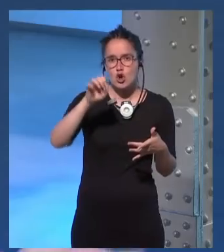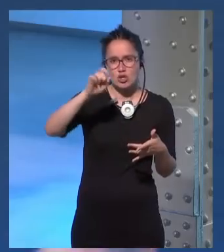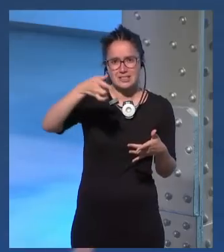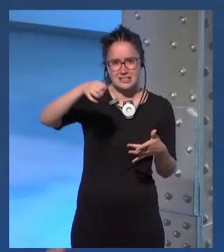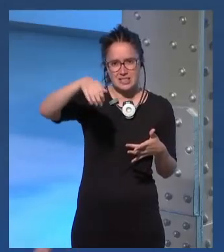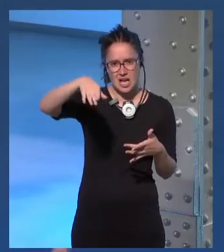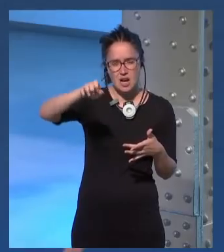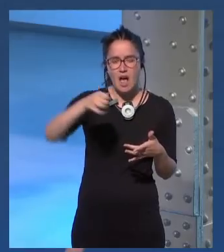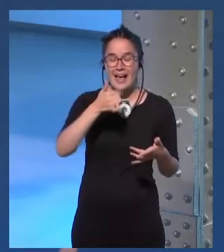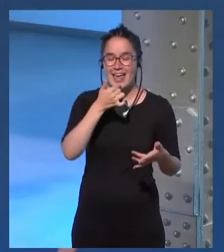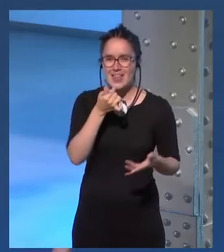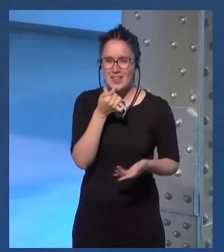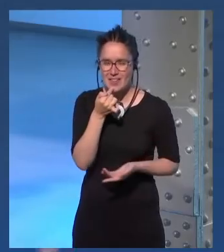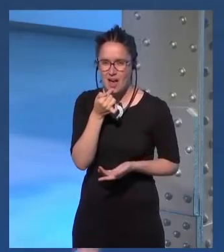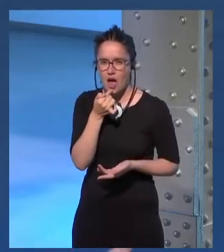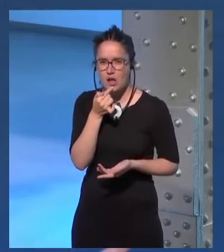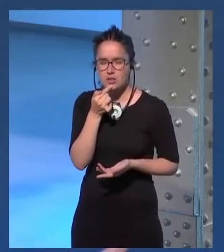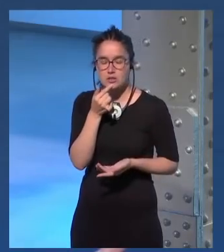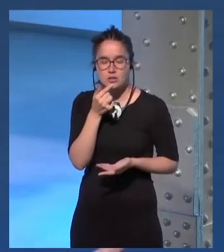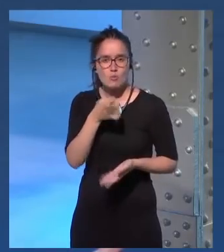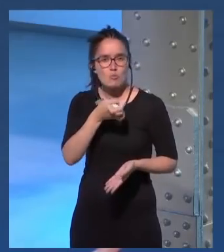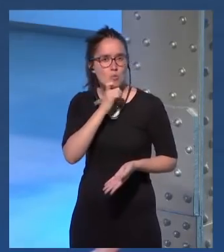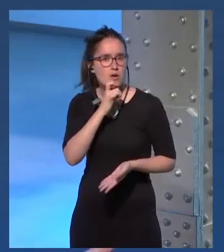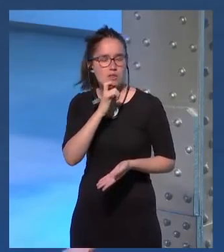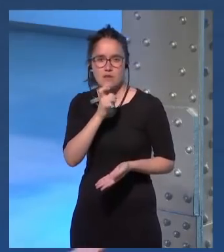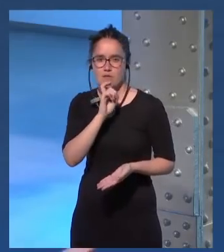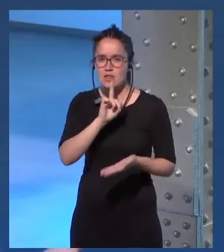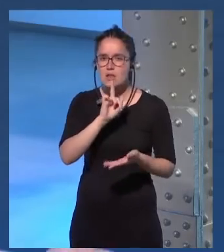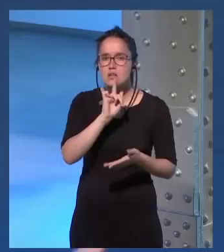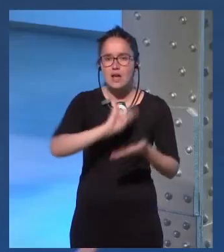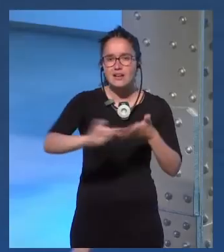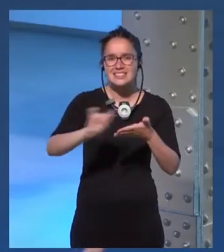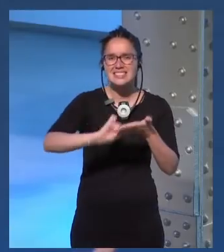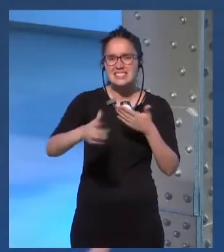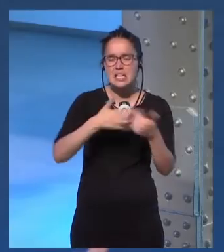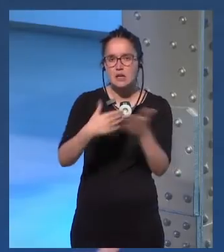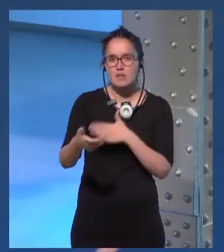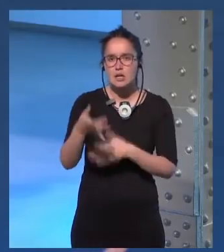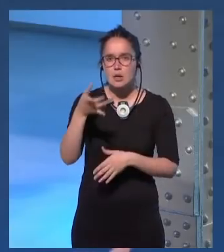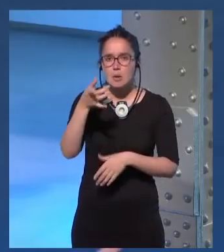Listening to Rosanna Gay, she said that it was very complicated to